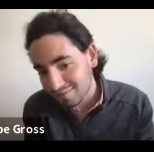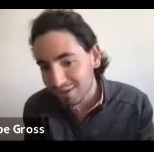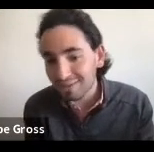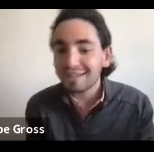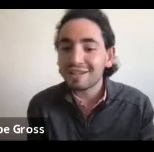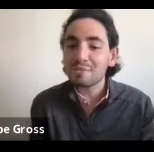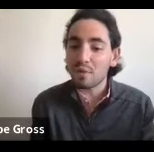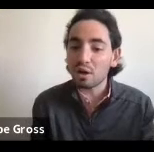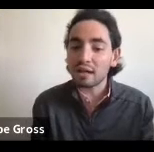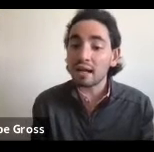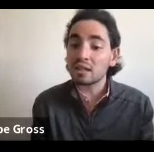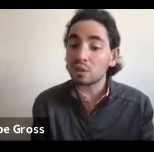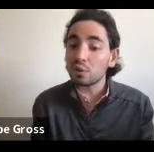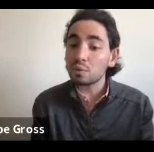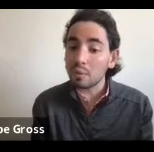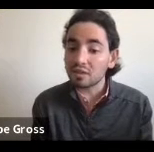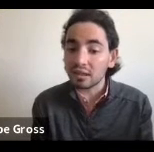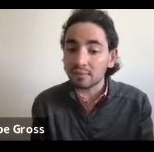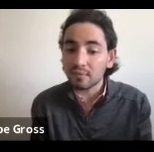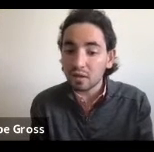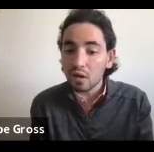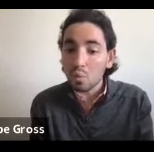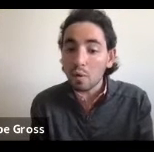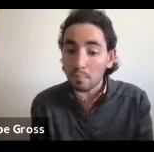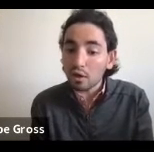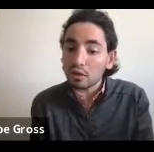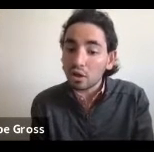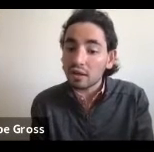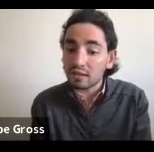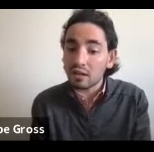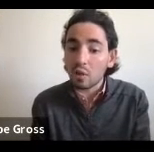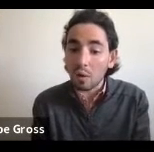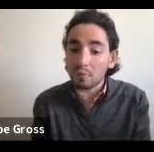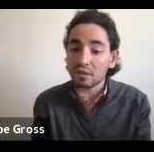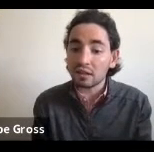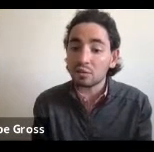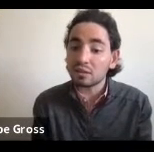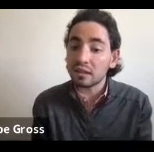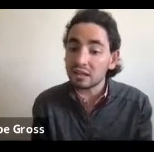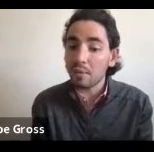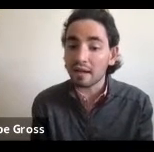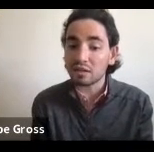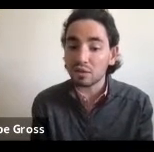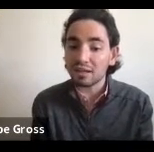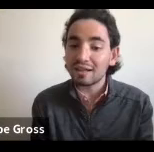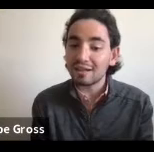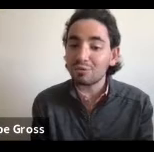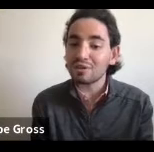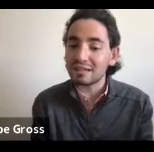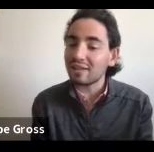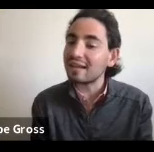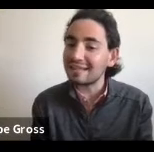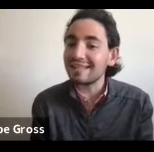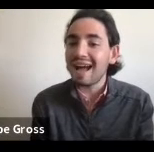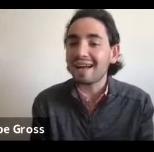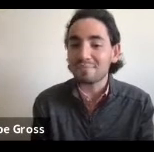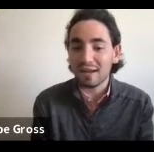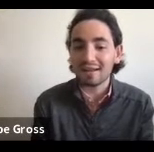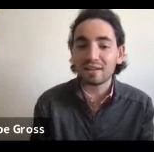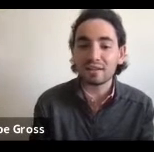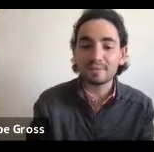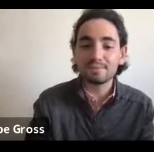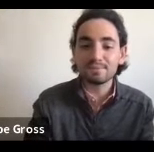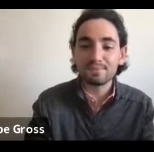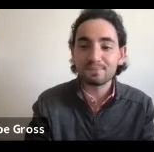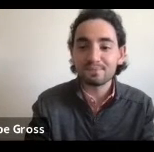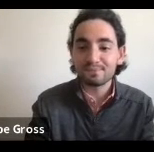electronic mail or email to Mark at his school's website. When Mark logs in on the website using his password, he will see that